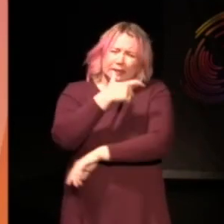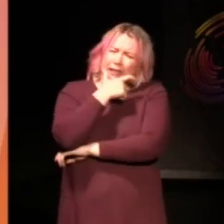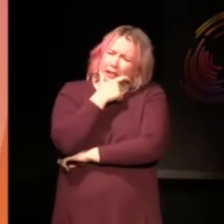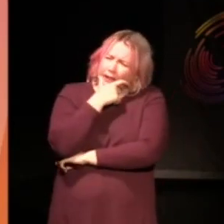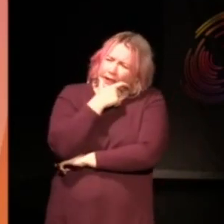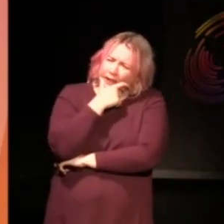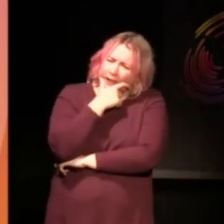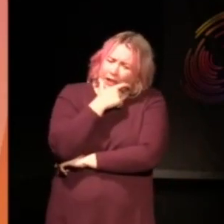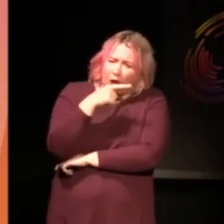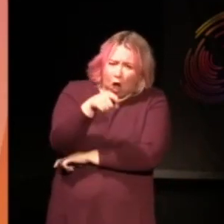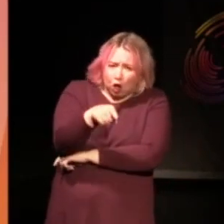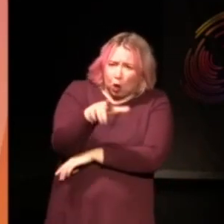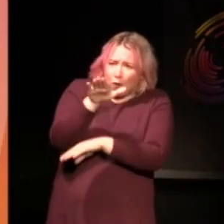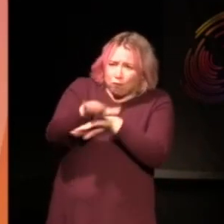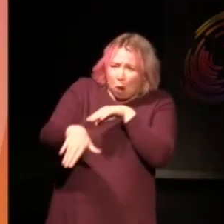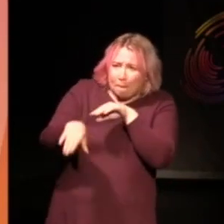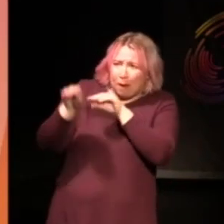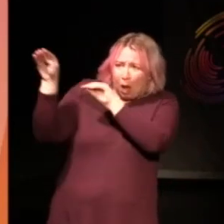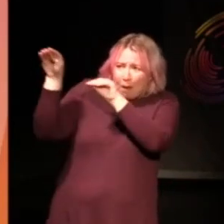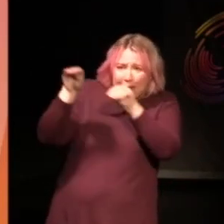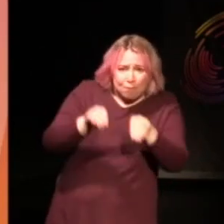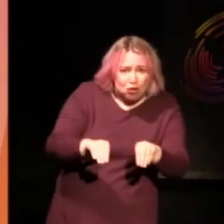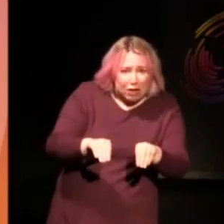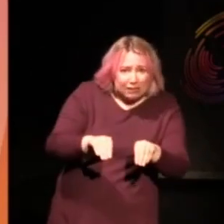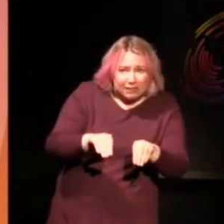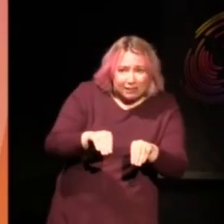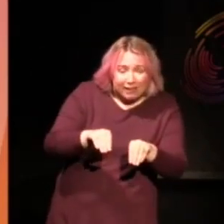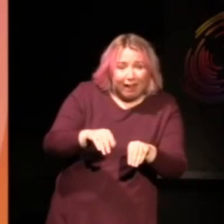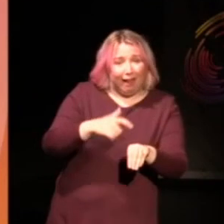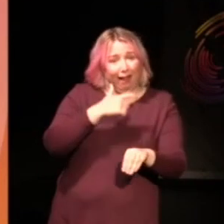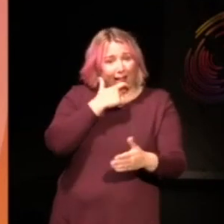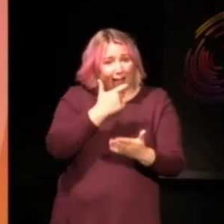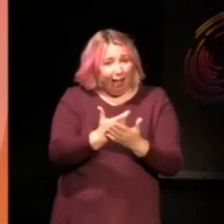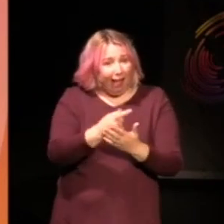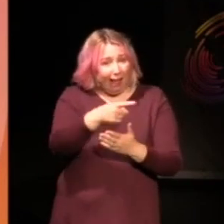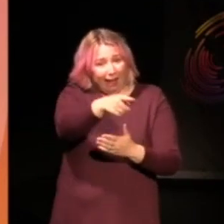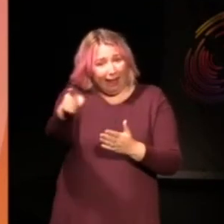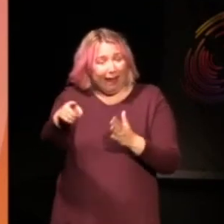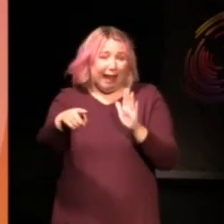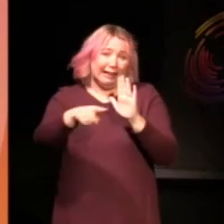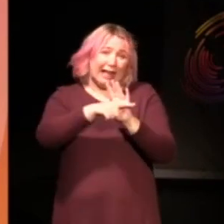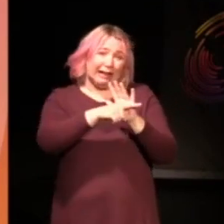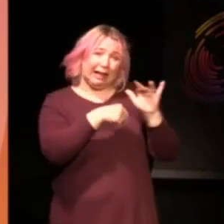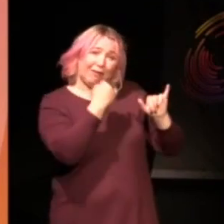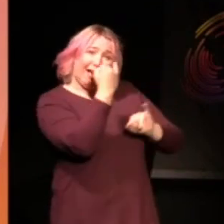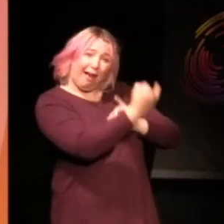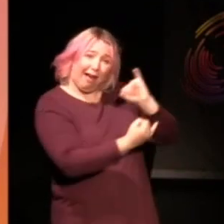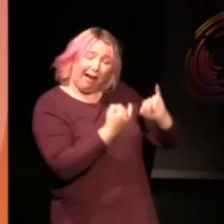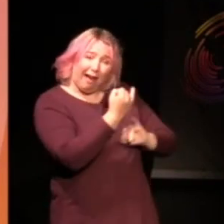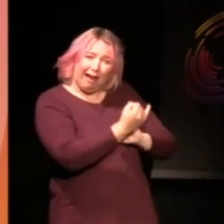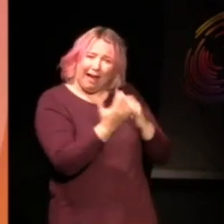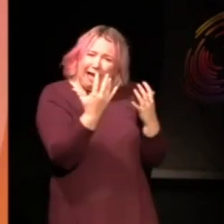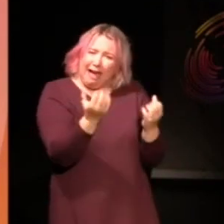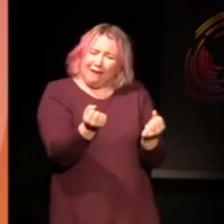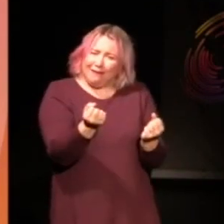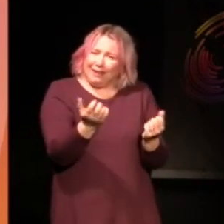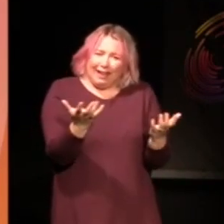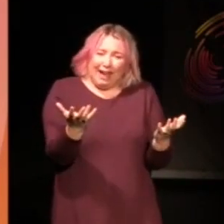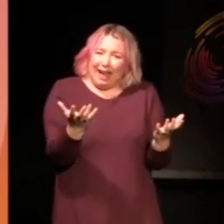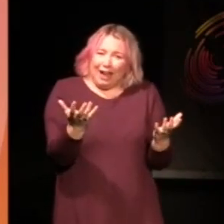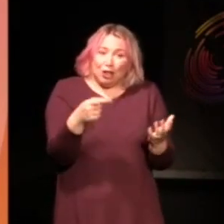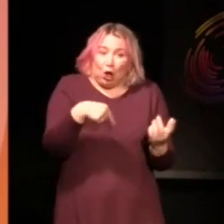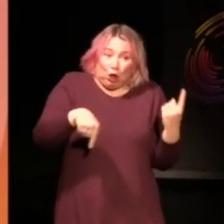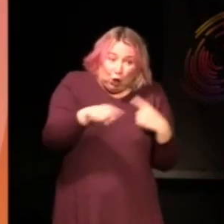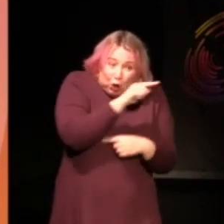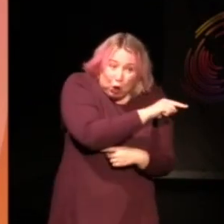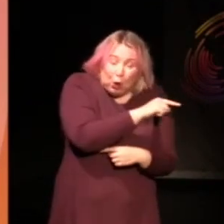immigrant. Wow. I think he meant in Turkey. I think he meant in Turkey. The whole idea of the contribution that